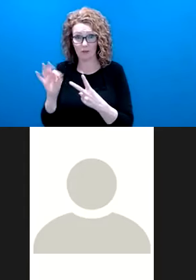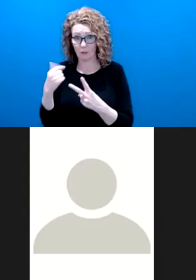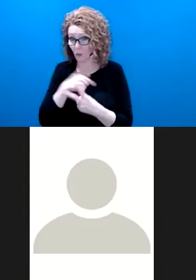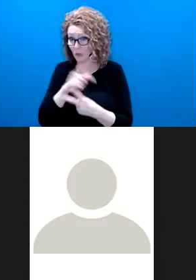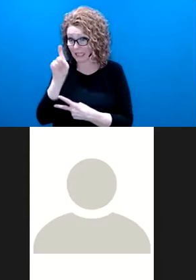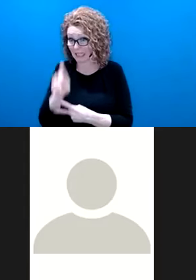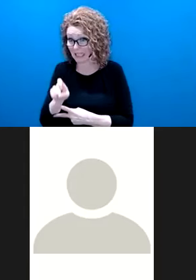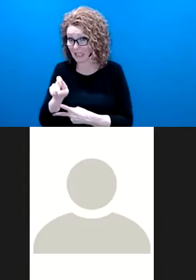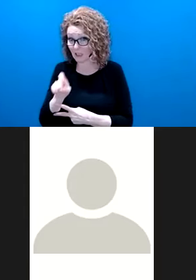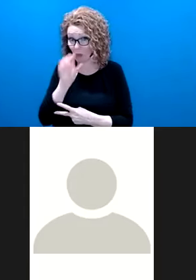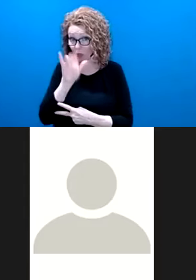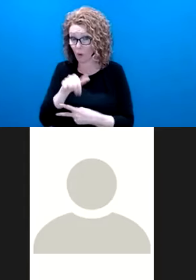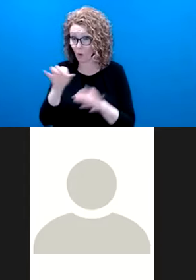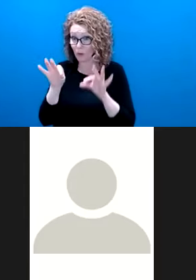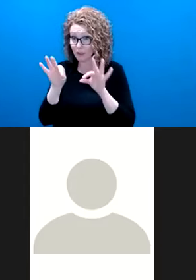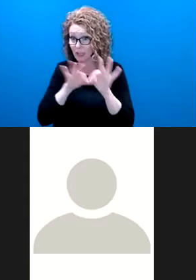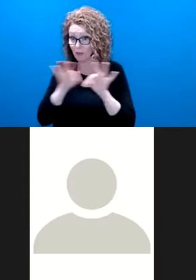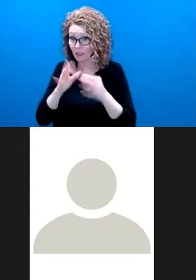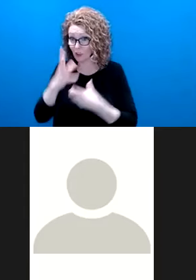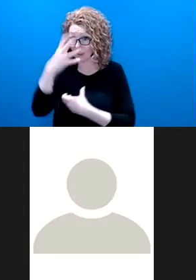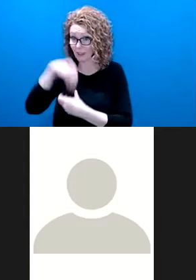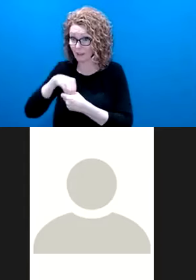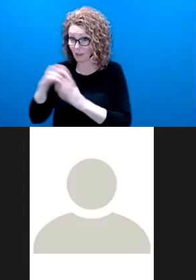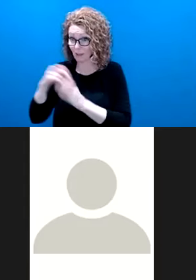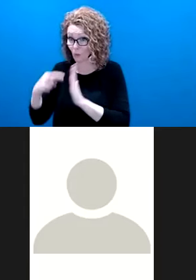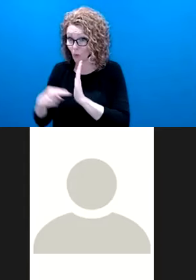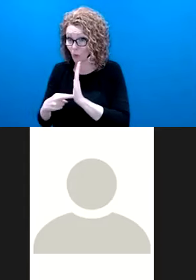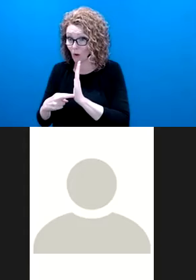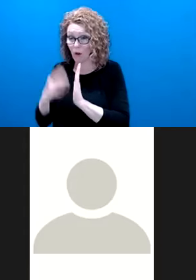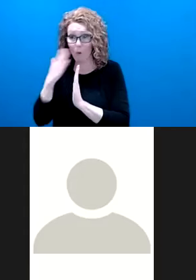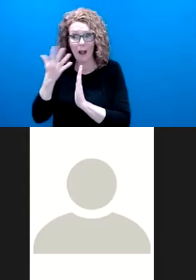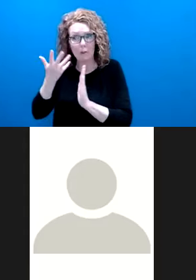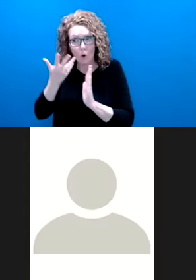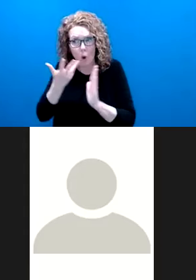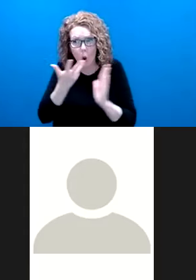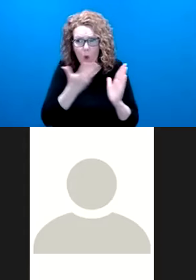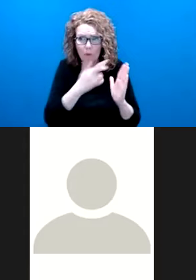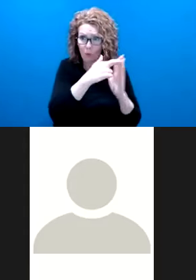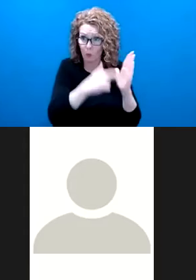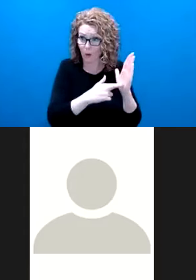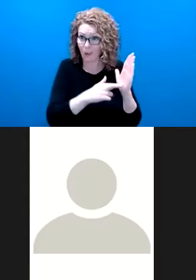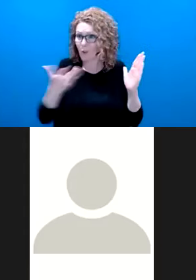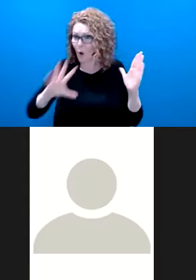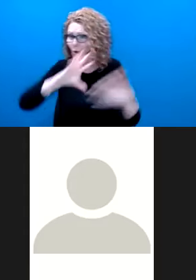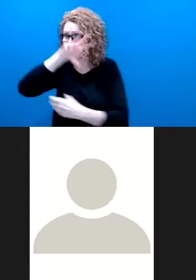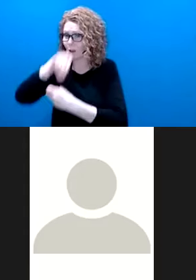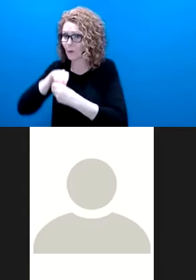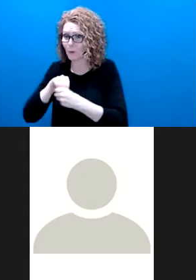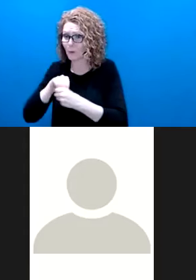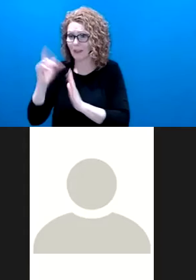definitions in rule. They are already included in statute. And, you know,